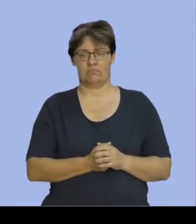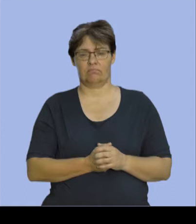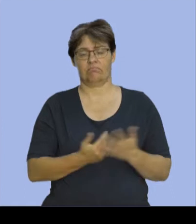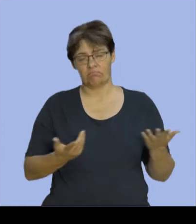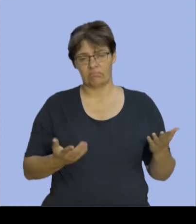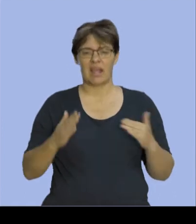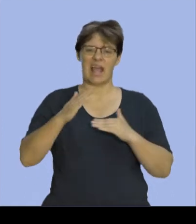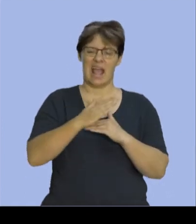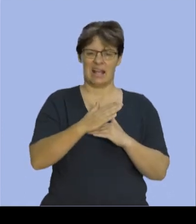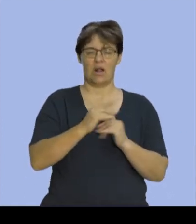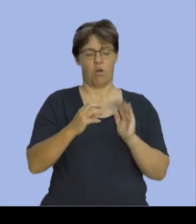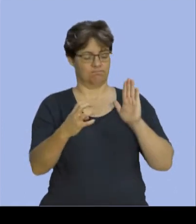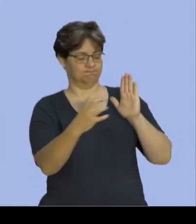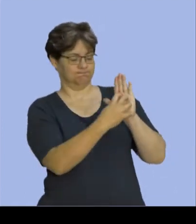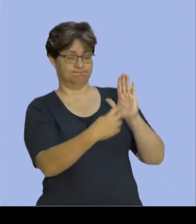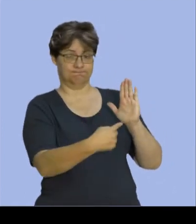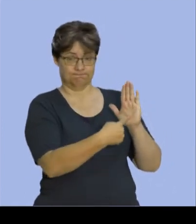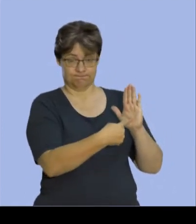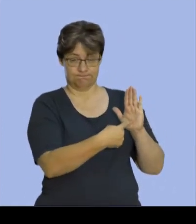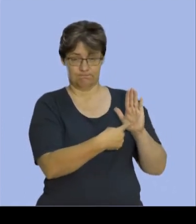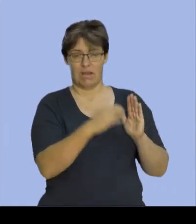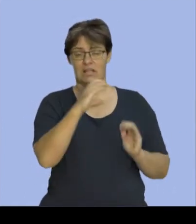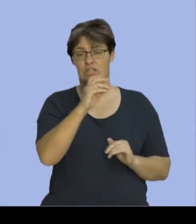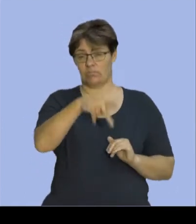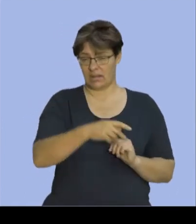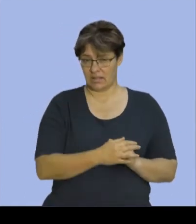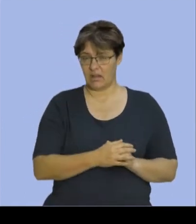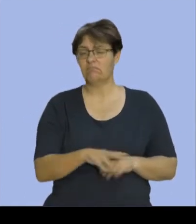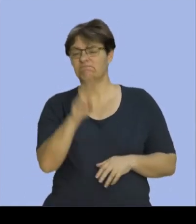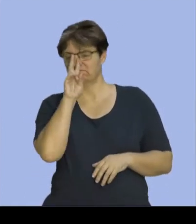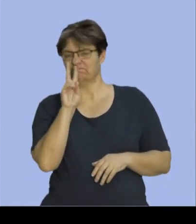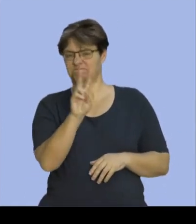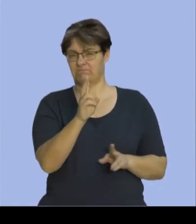Now, with angles on the Cartesian plane, we're just going to try and look at this